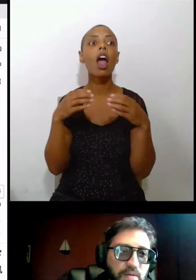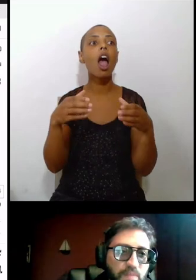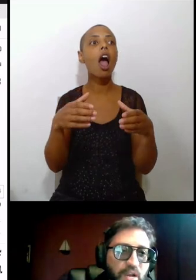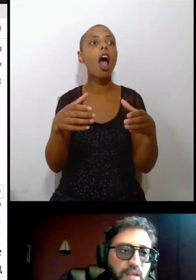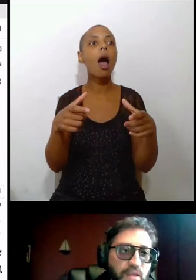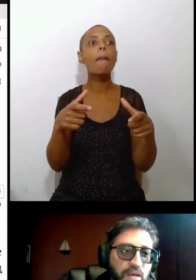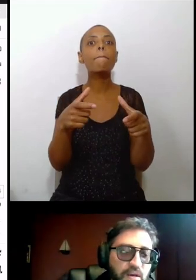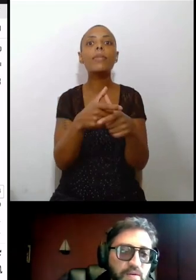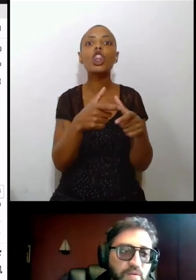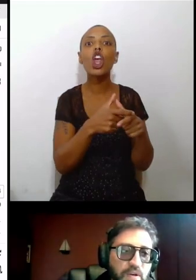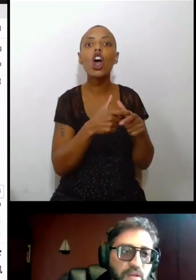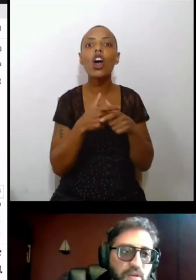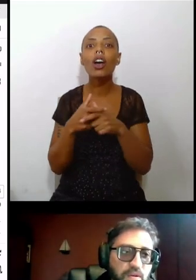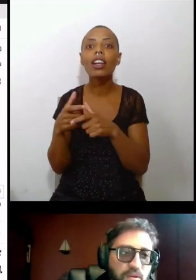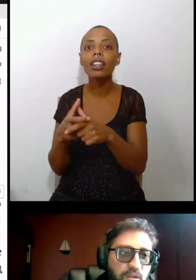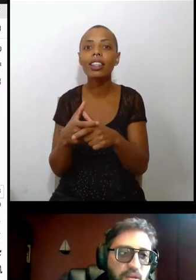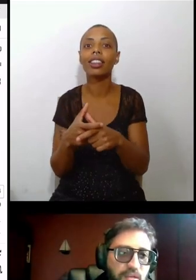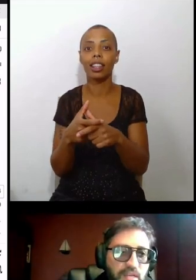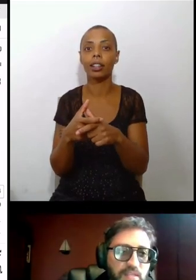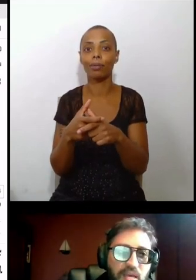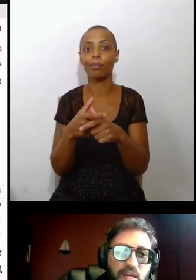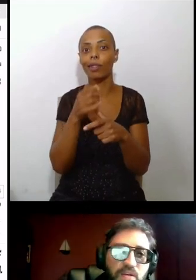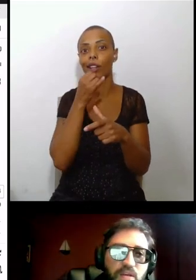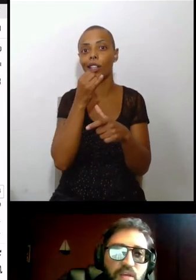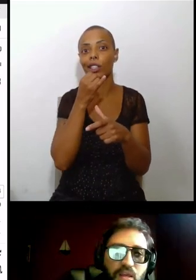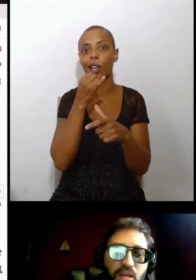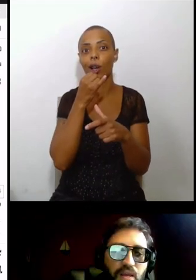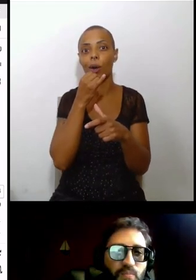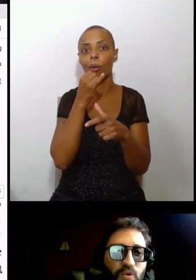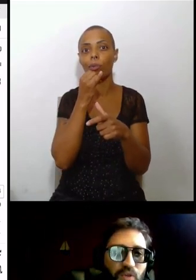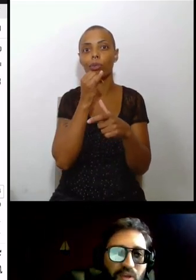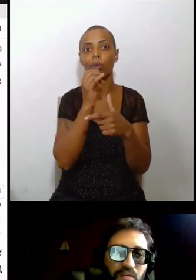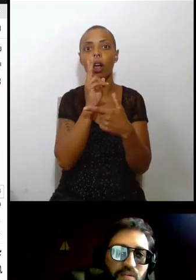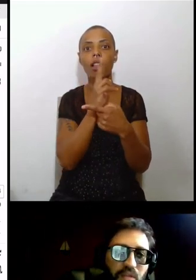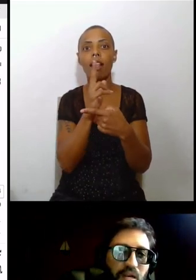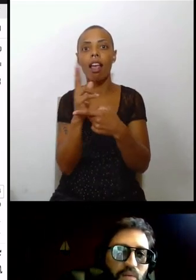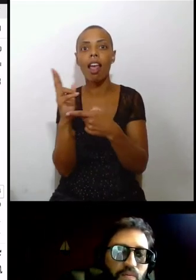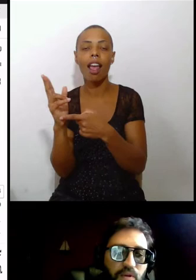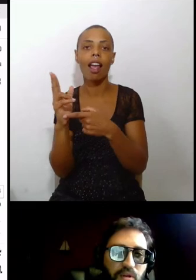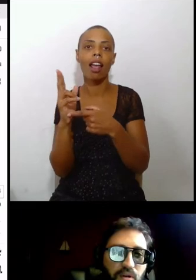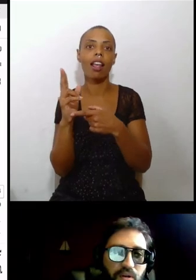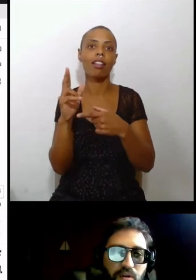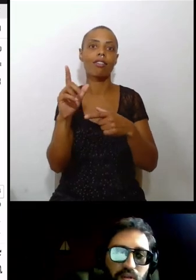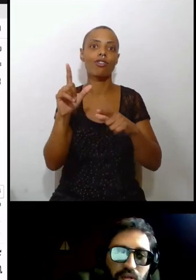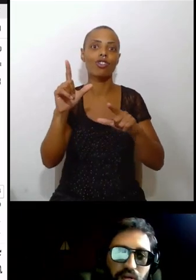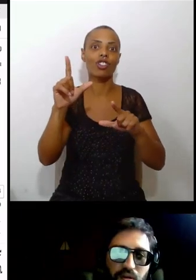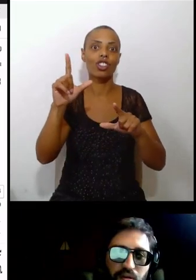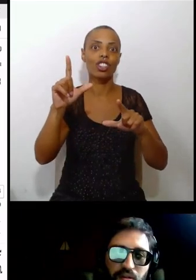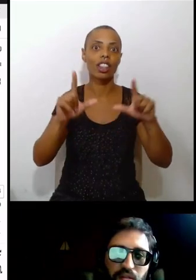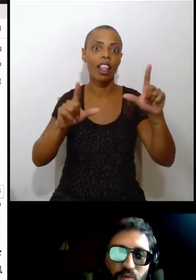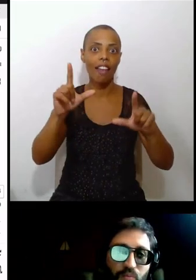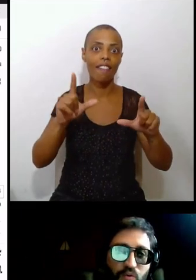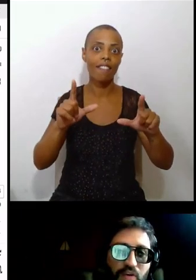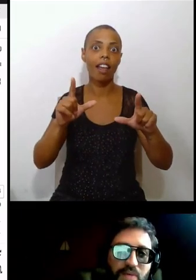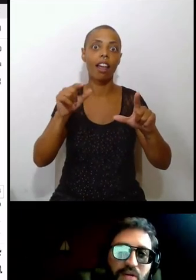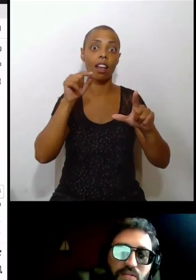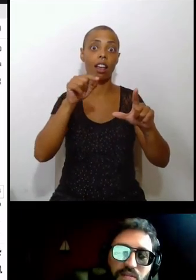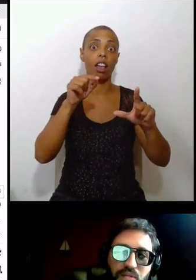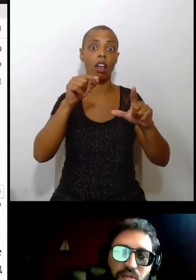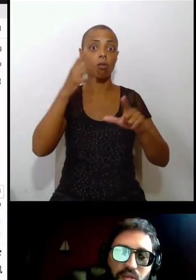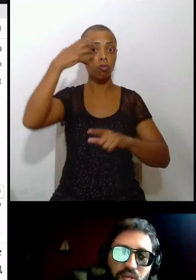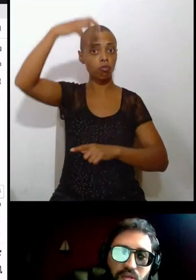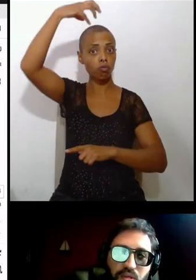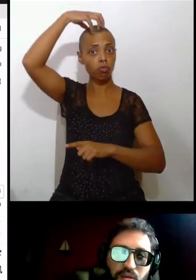desirable for minorities for example TV shows in which the monarchy is